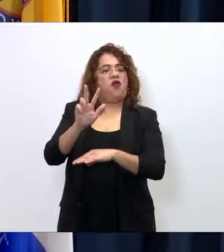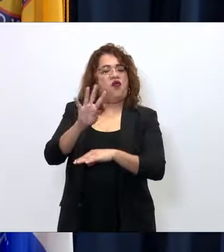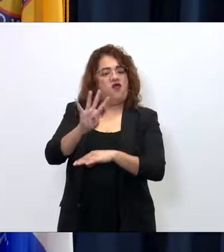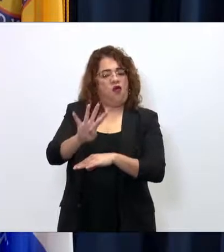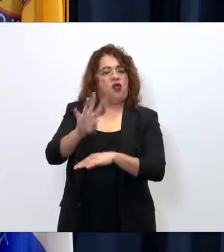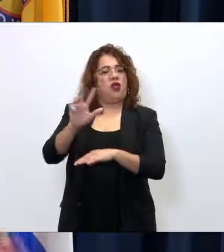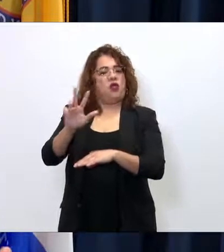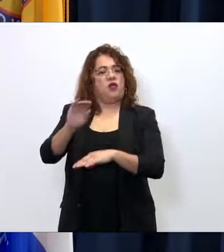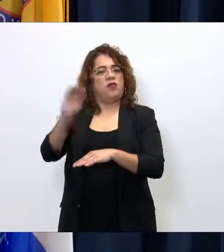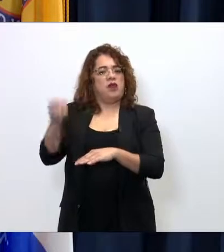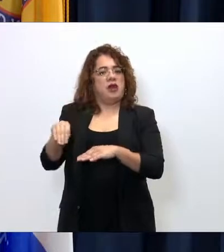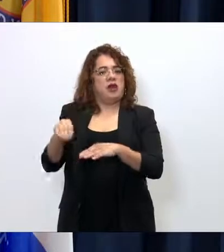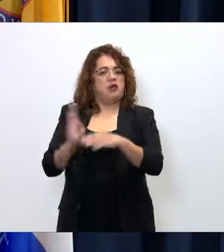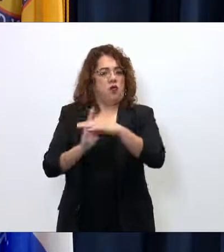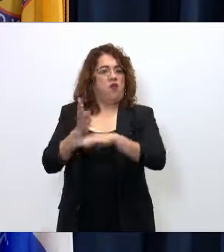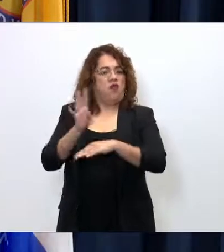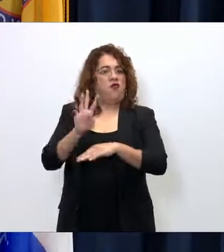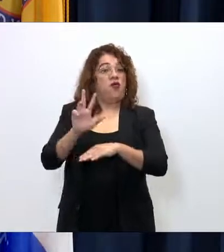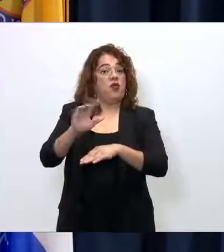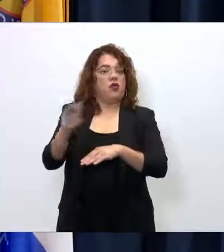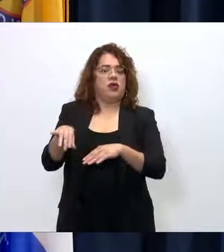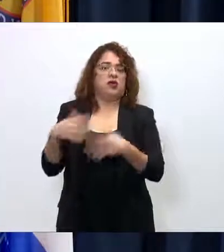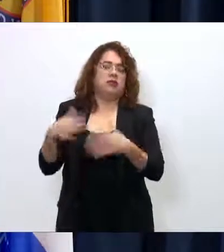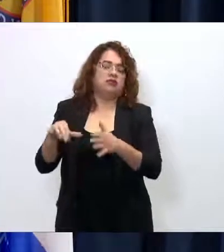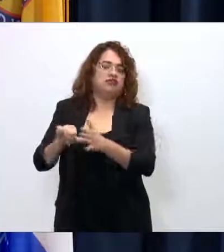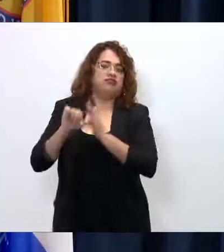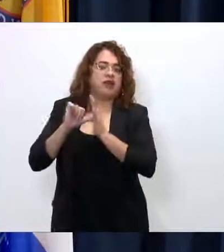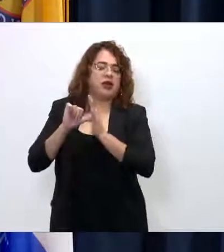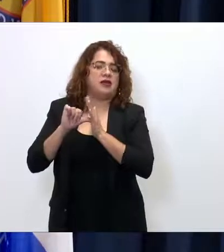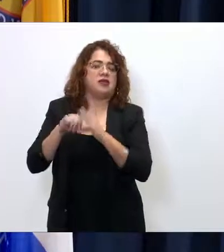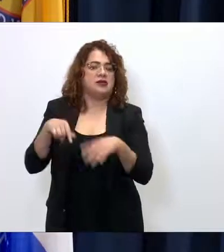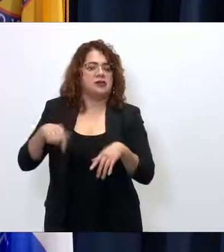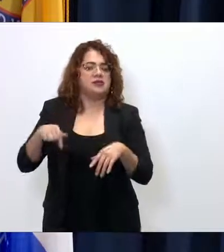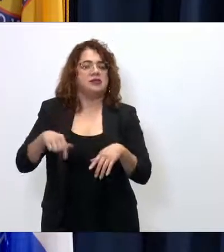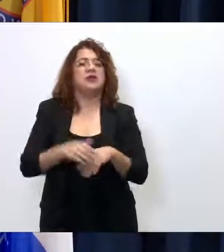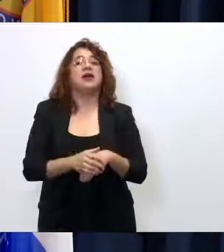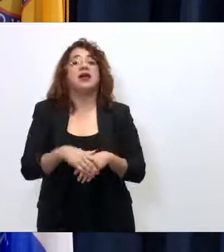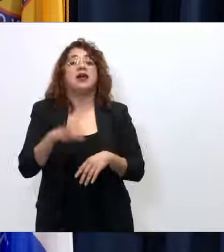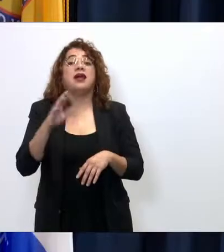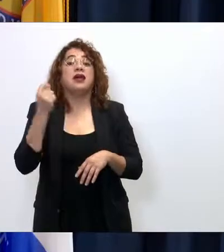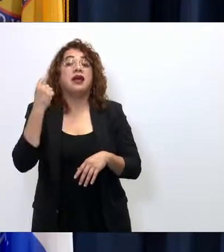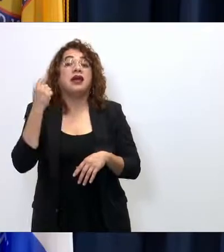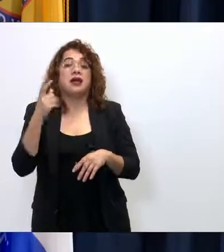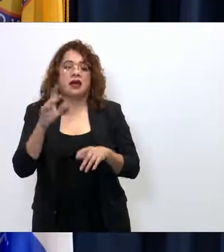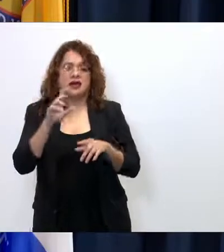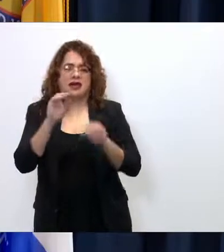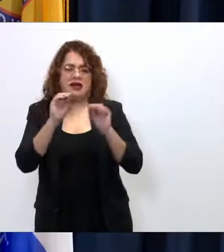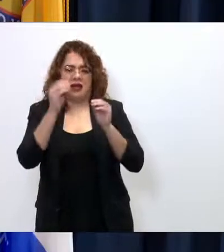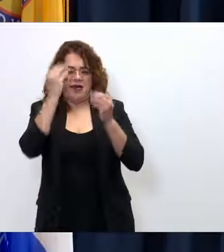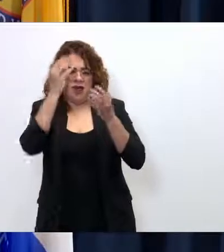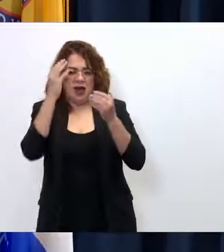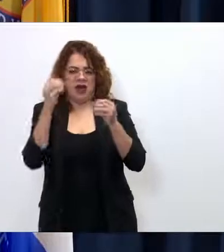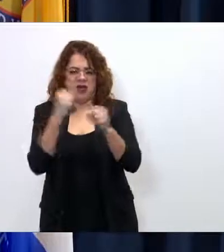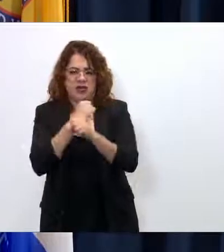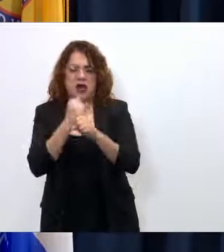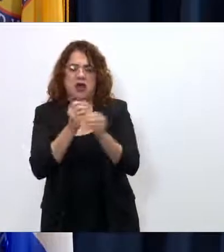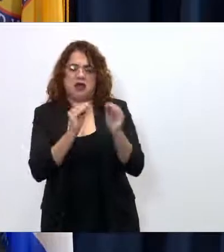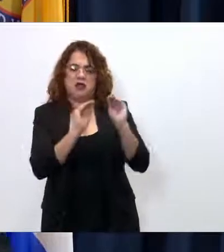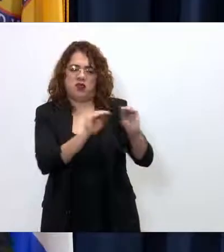really impressive number. And all this data, of course, we put on the website. And if you look at